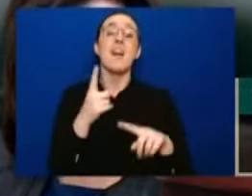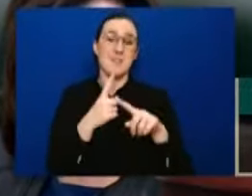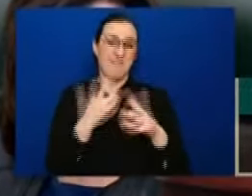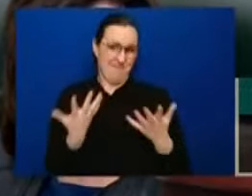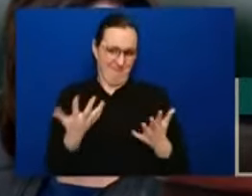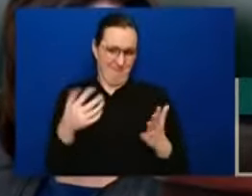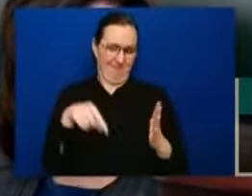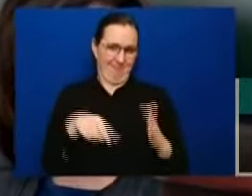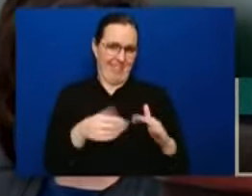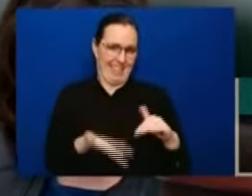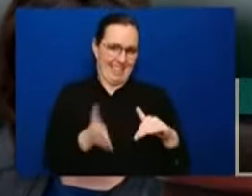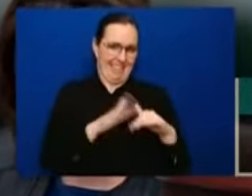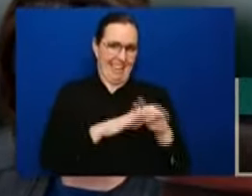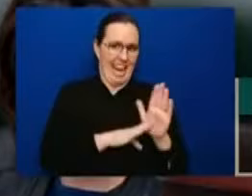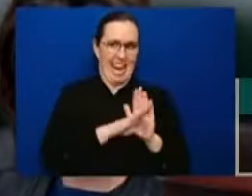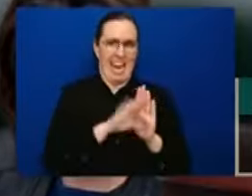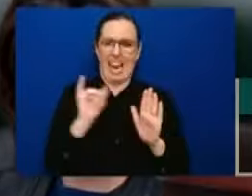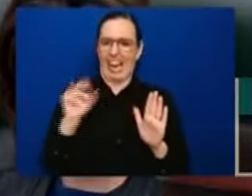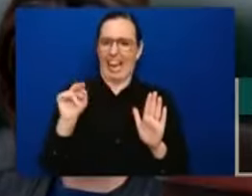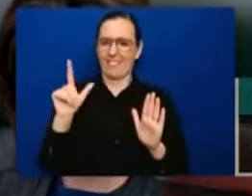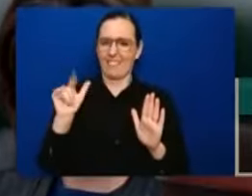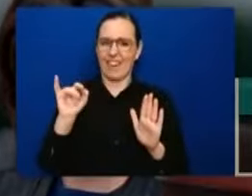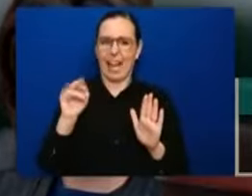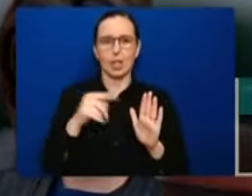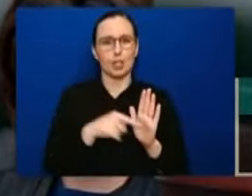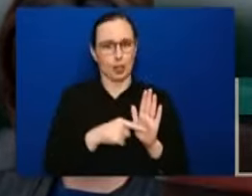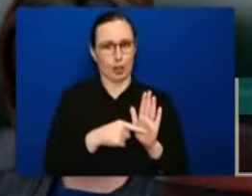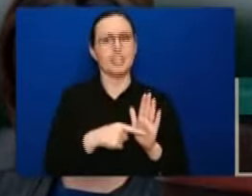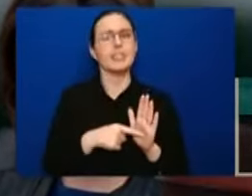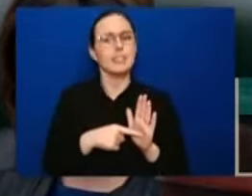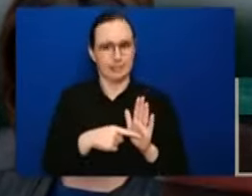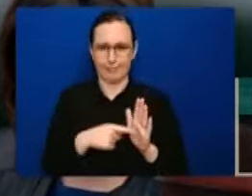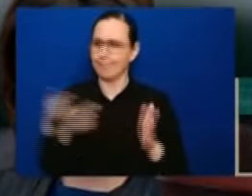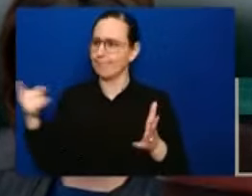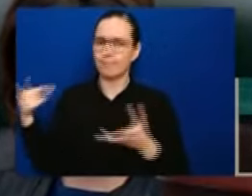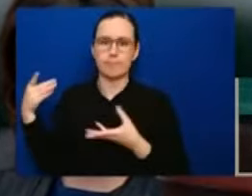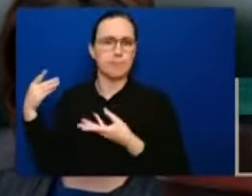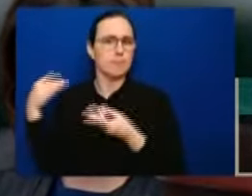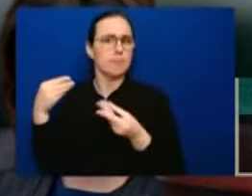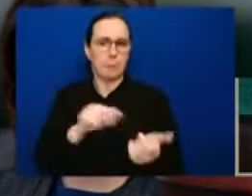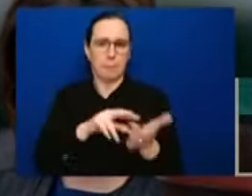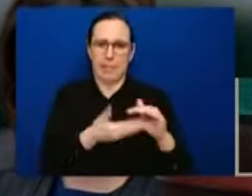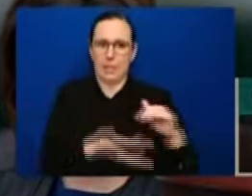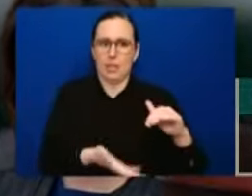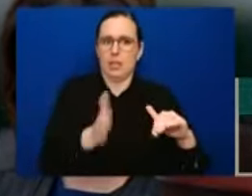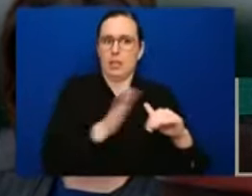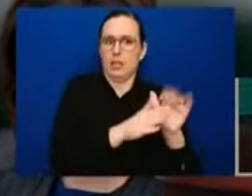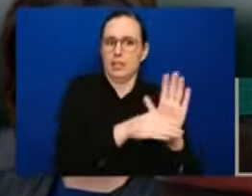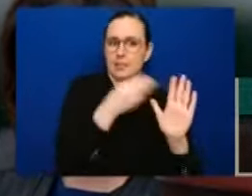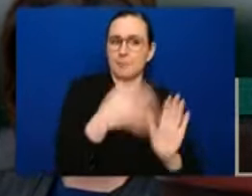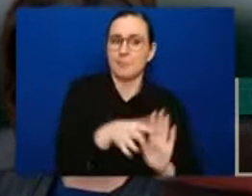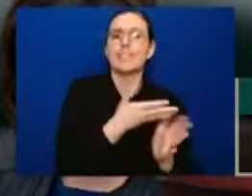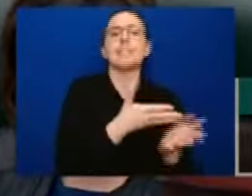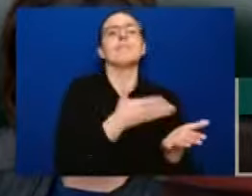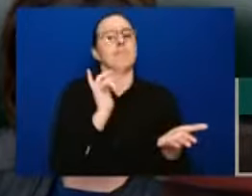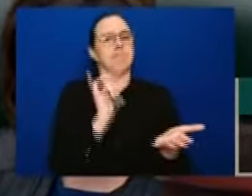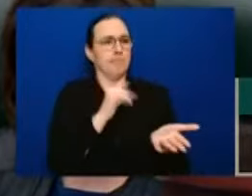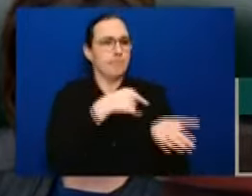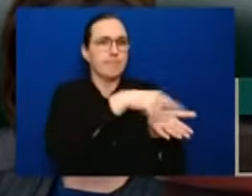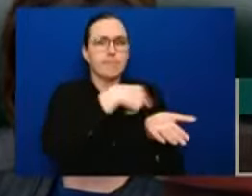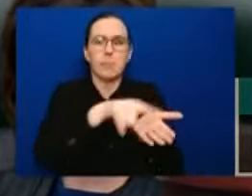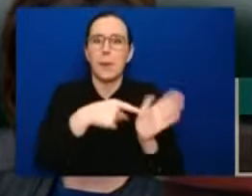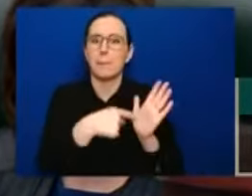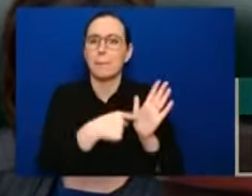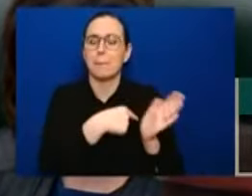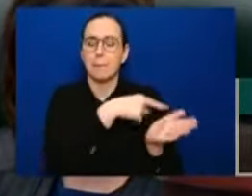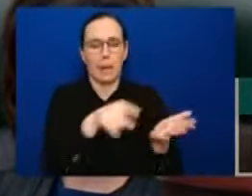of utilities. To alleviate the fear of spiraling utility costs and to allow Albertans to benefit from an owned